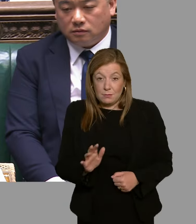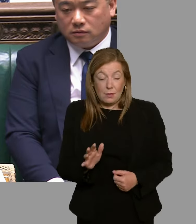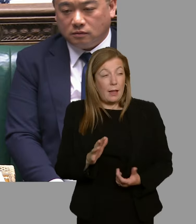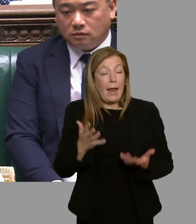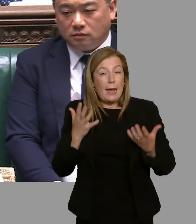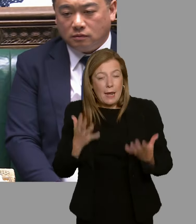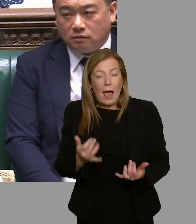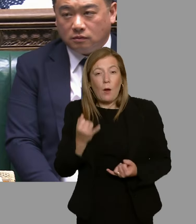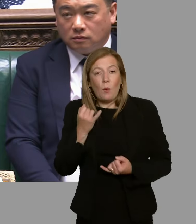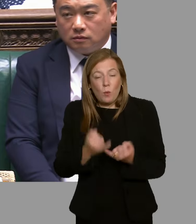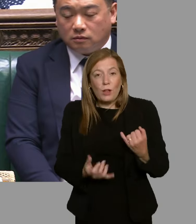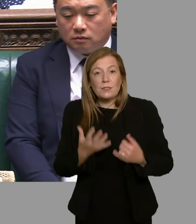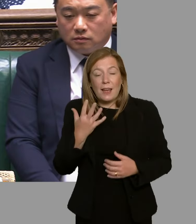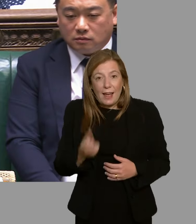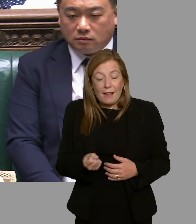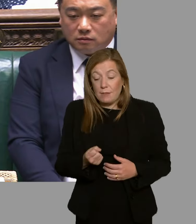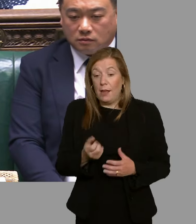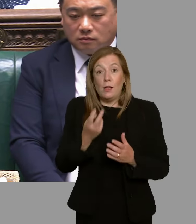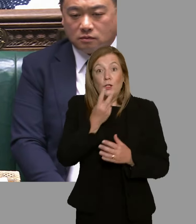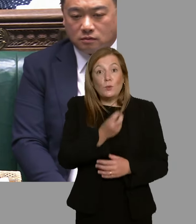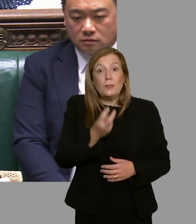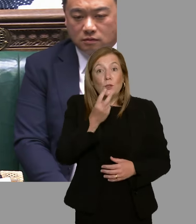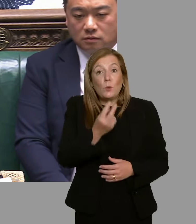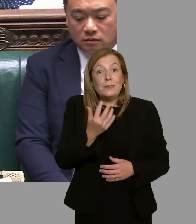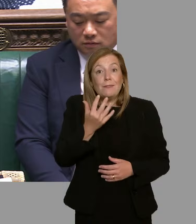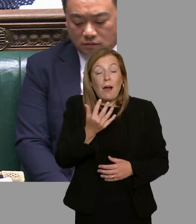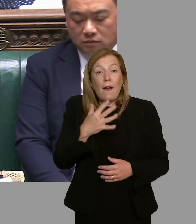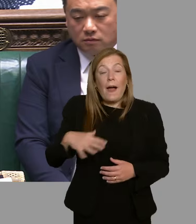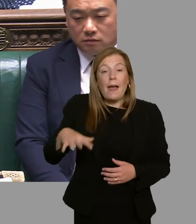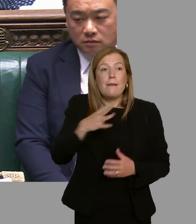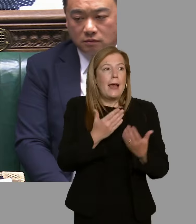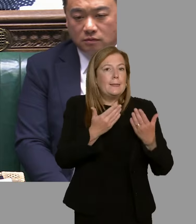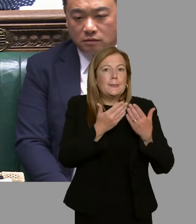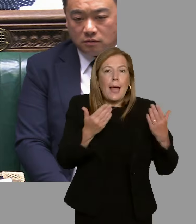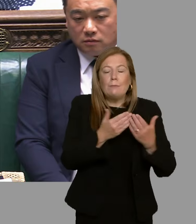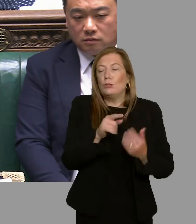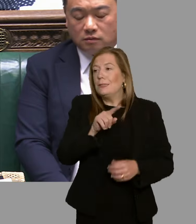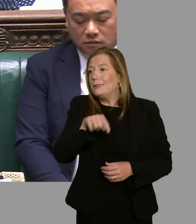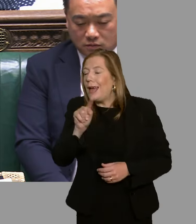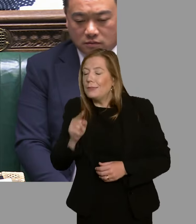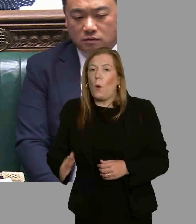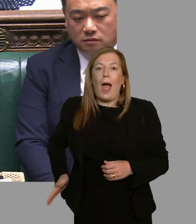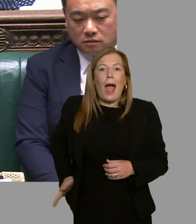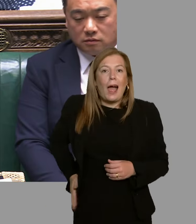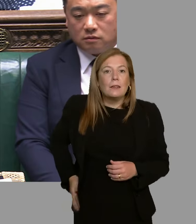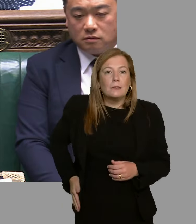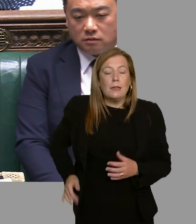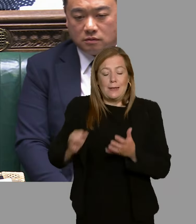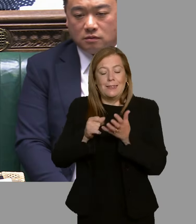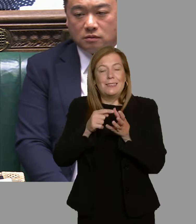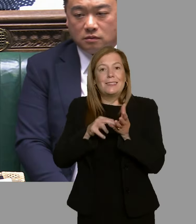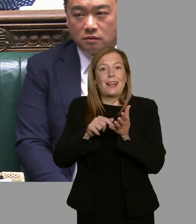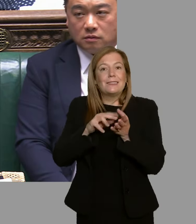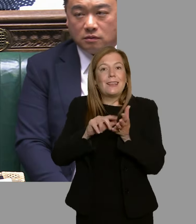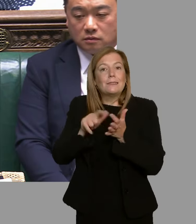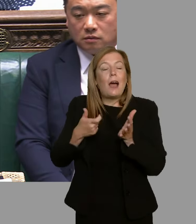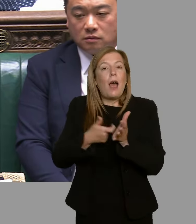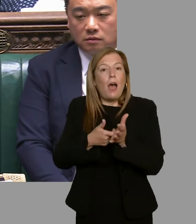household names like Sainsbury's, Tesco, Asda and Santander have cut staff. The ONS estimates that